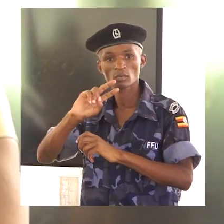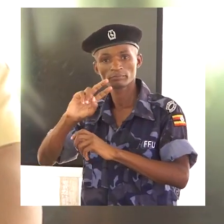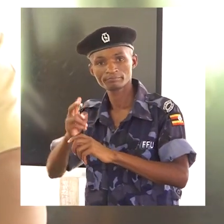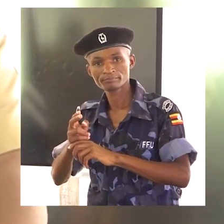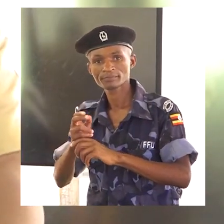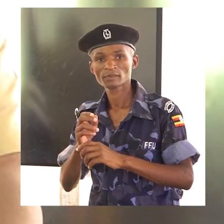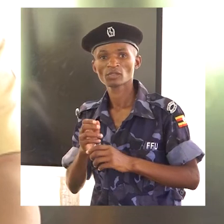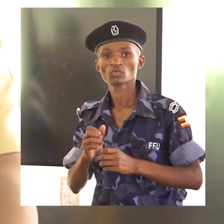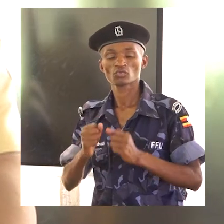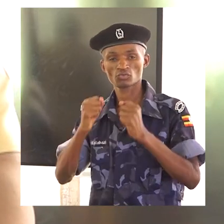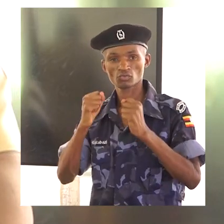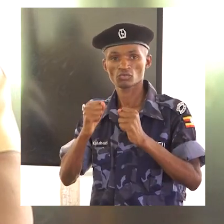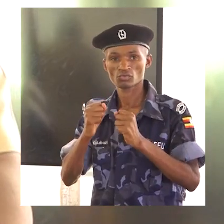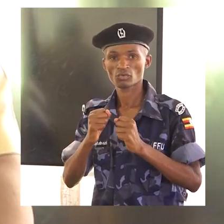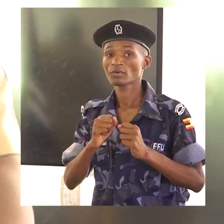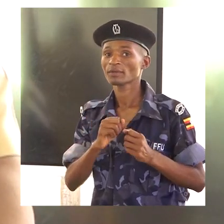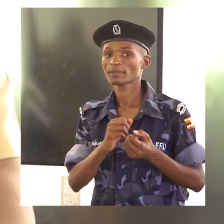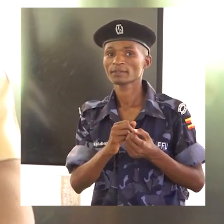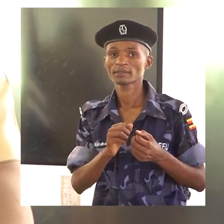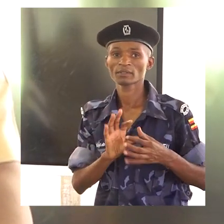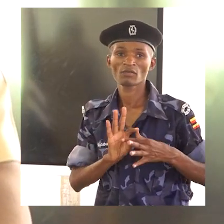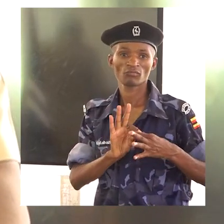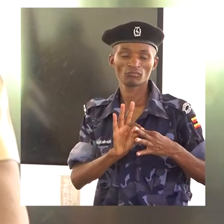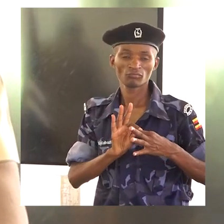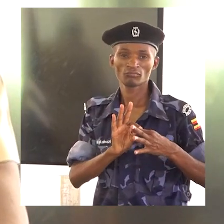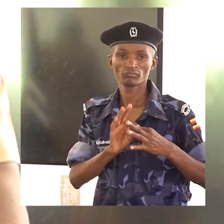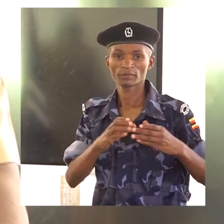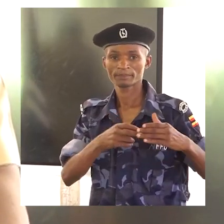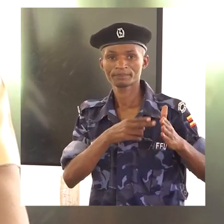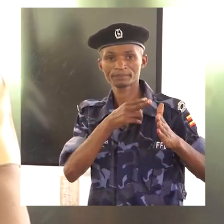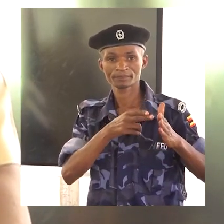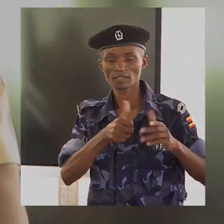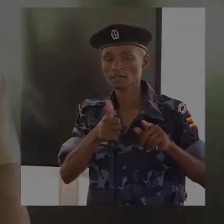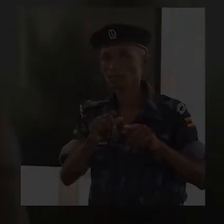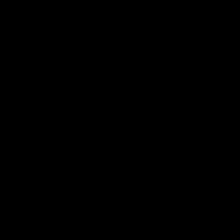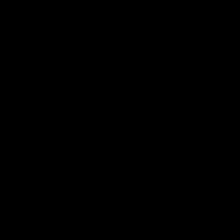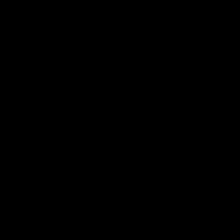relations with the media and security agencies.